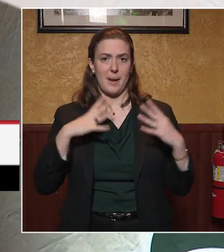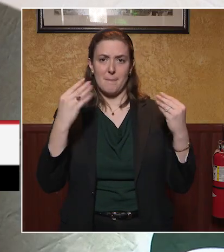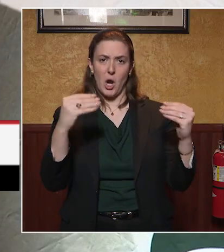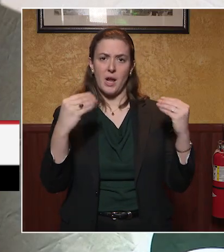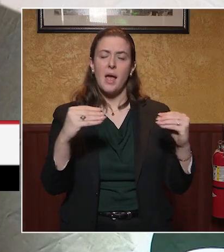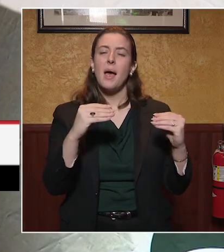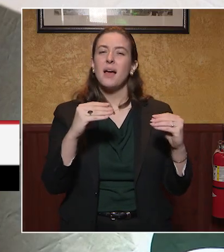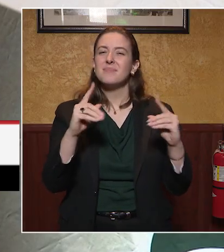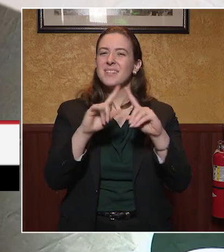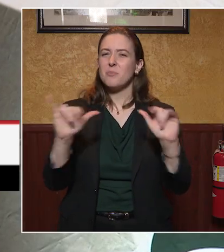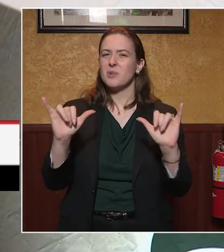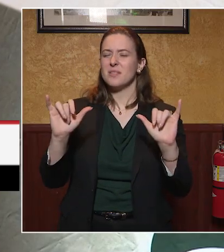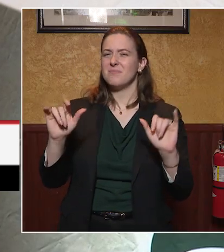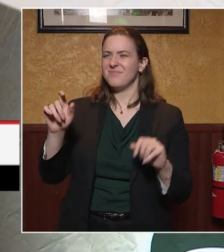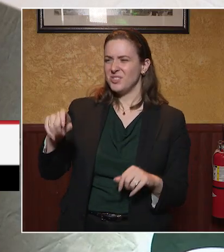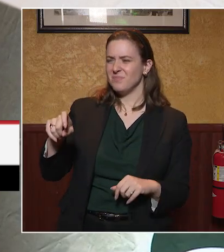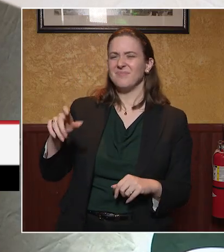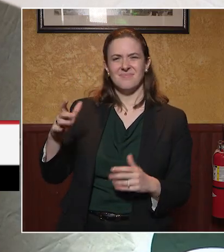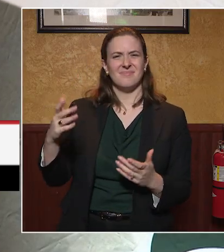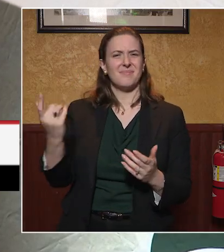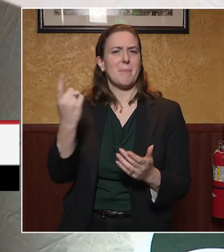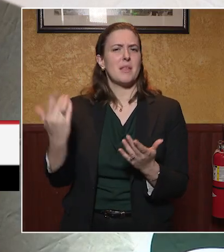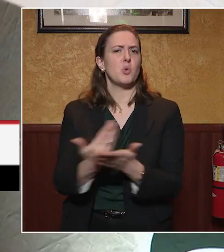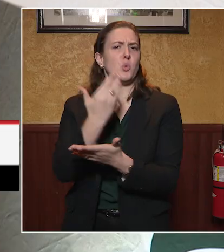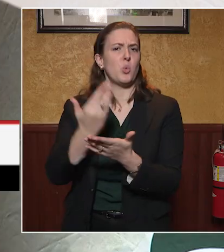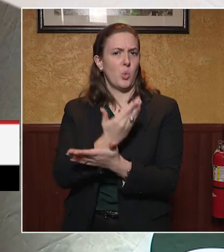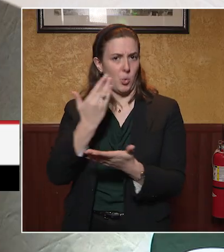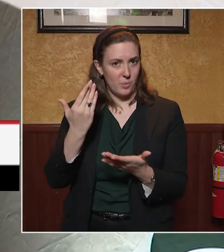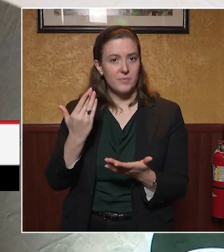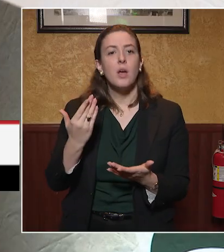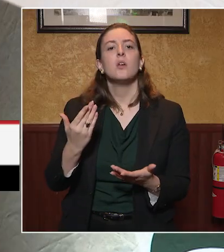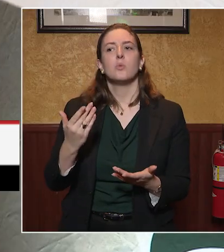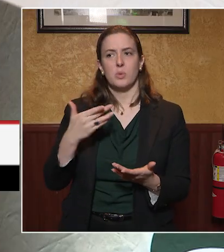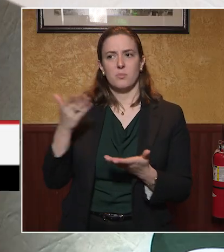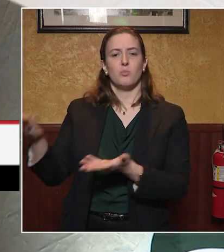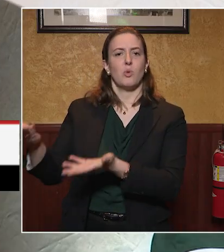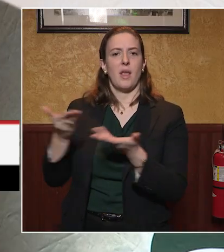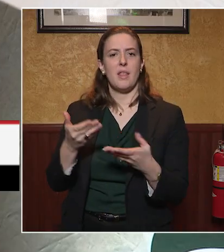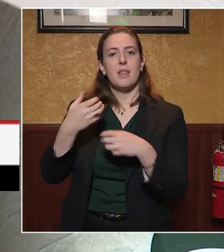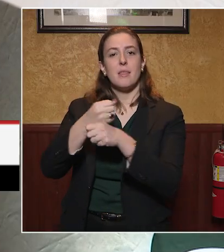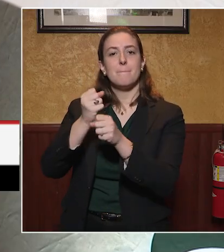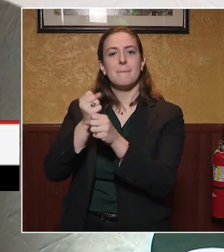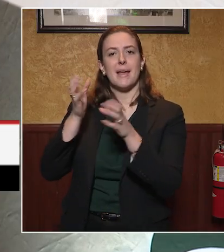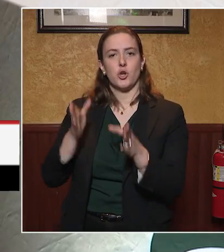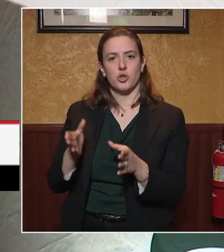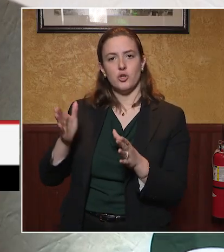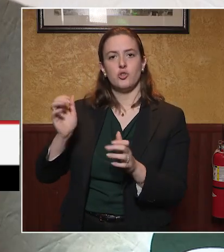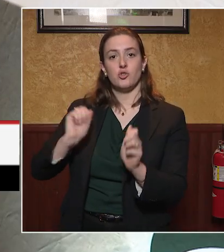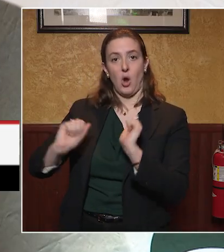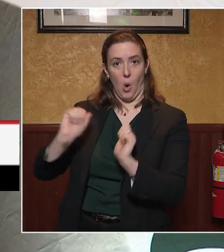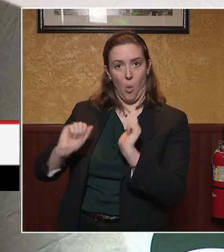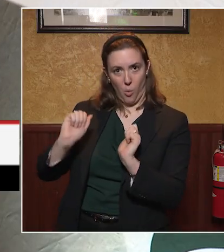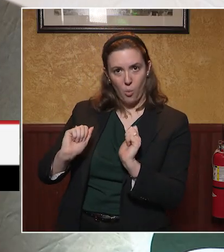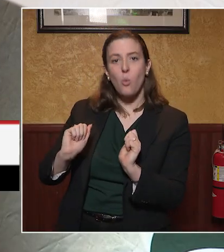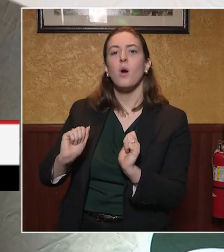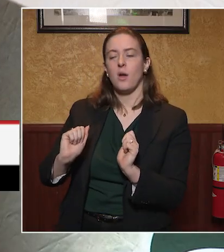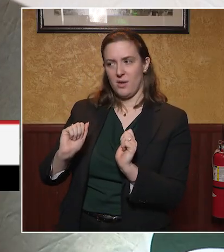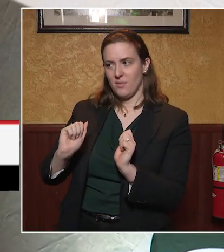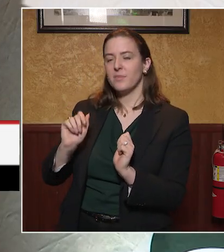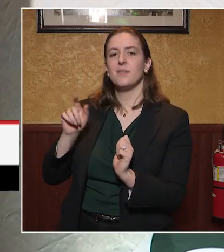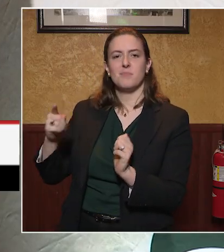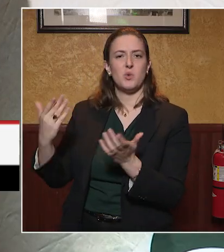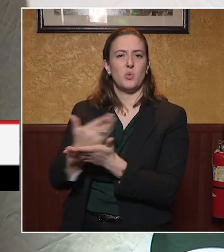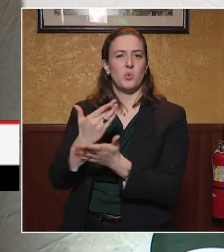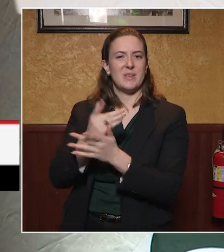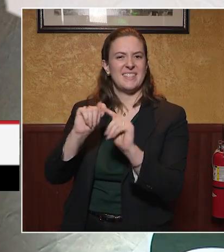we brought in new management, and I want to say a major thank you to the team at The Maker Show, Tiz and Delicado and Julie Feltman, who are here in the room. Thank you